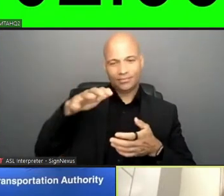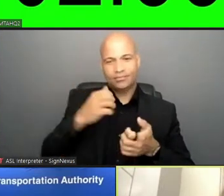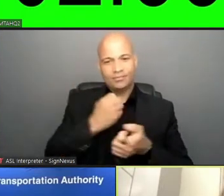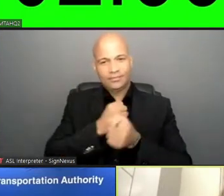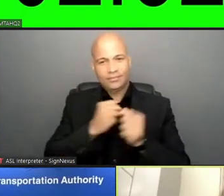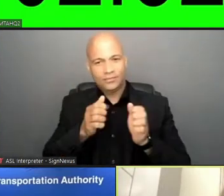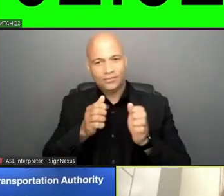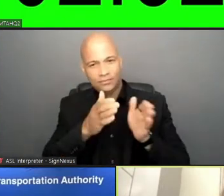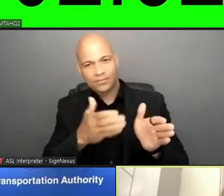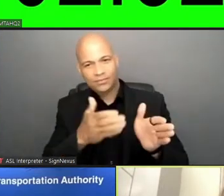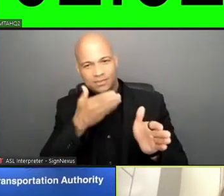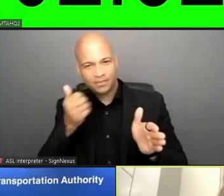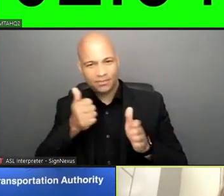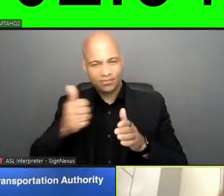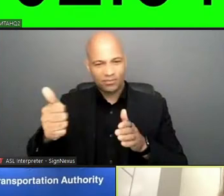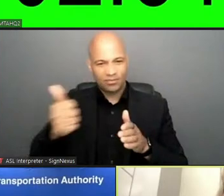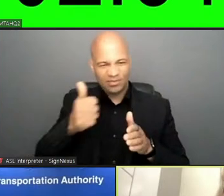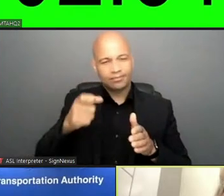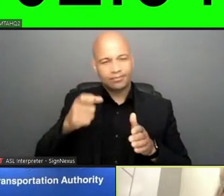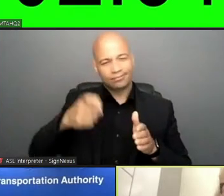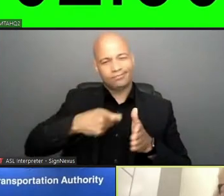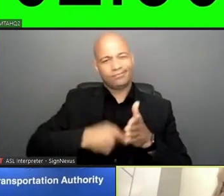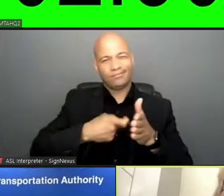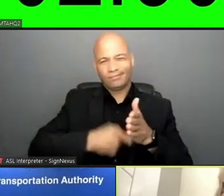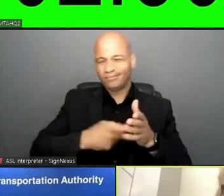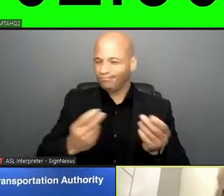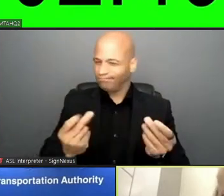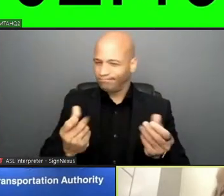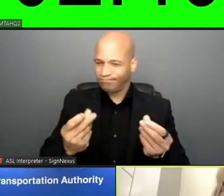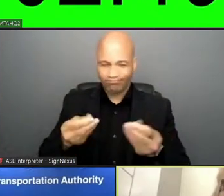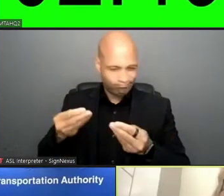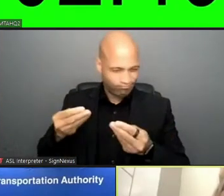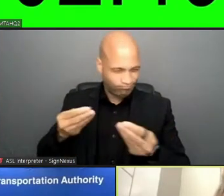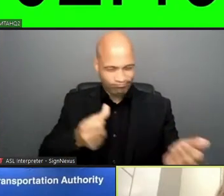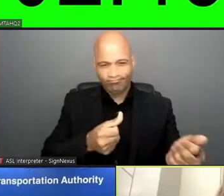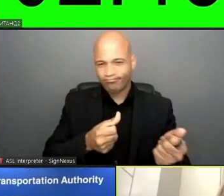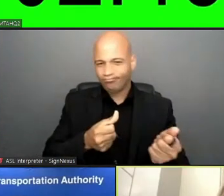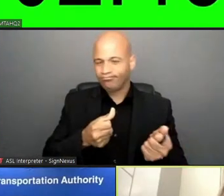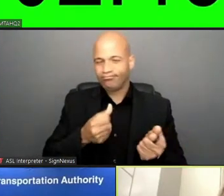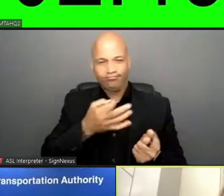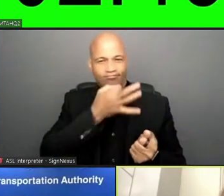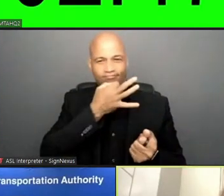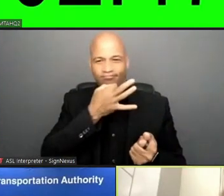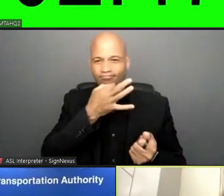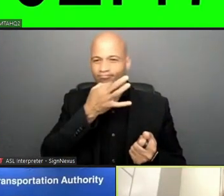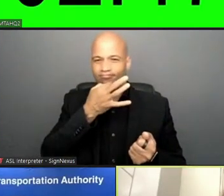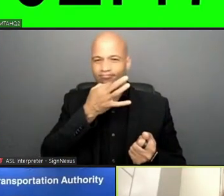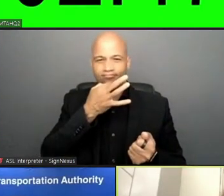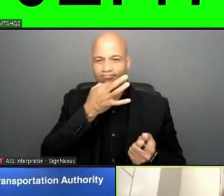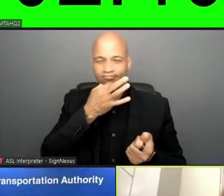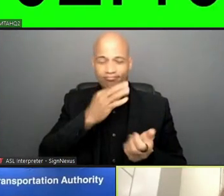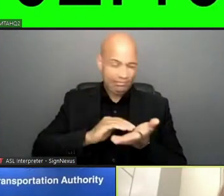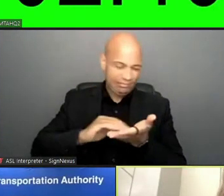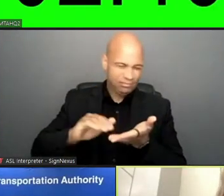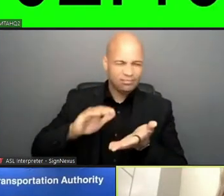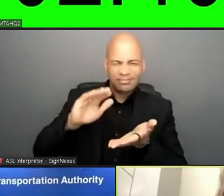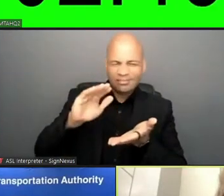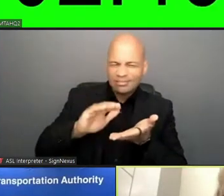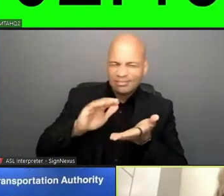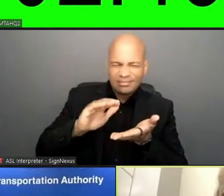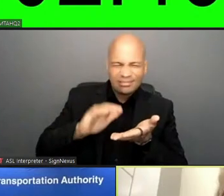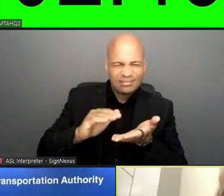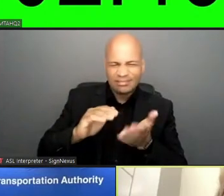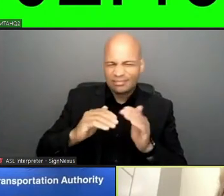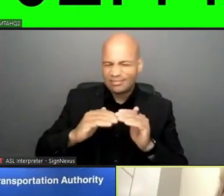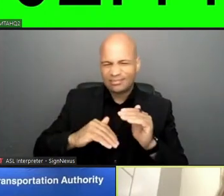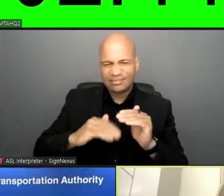congestion pricing to be implemented as quickly and efficiently as possible with minimum exemptions and factoring in environmental justice